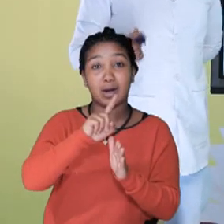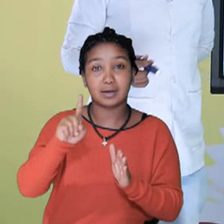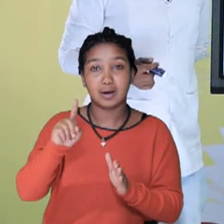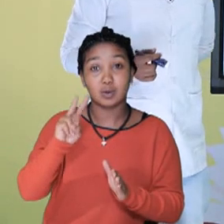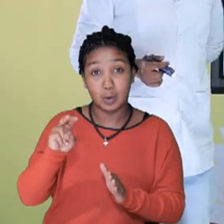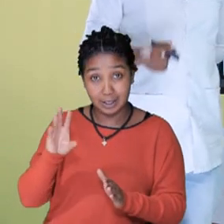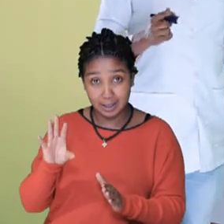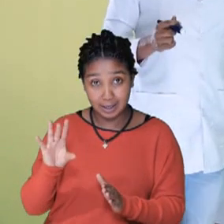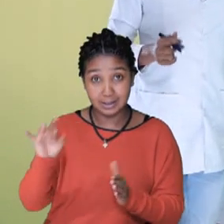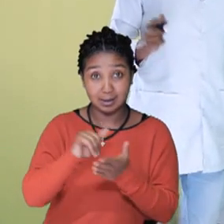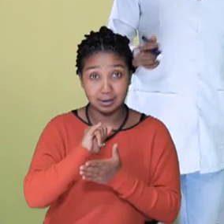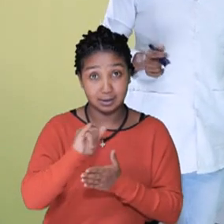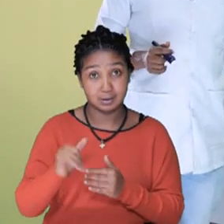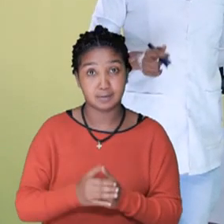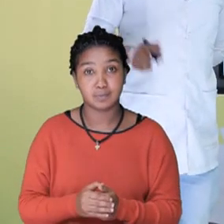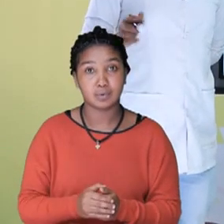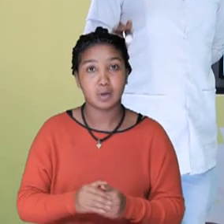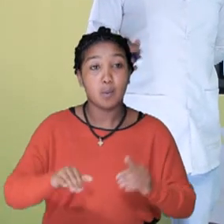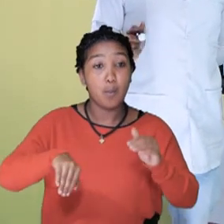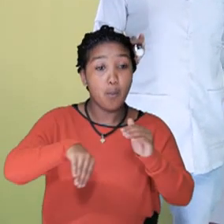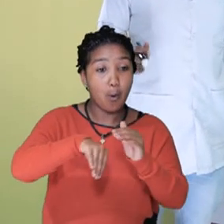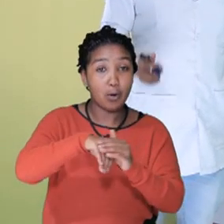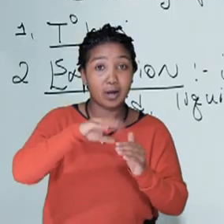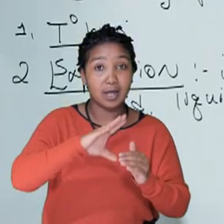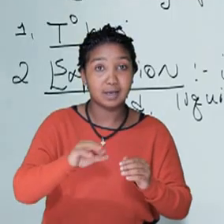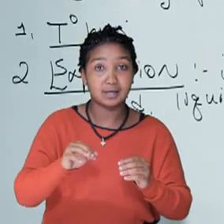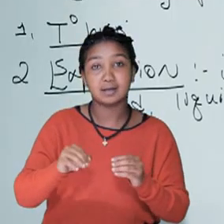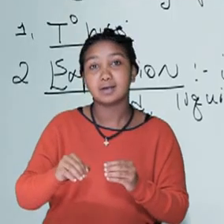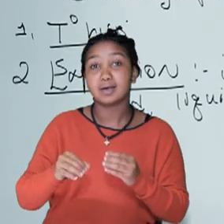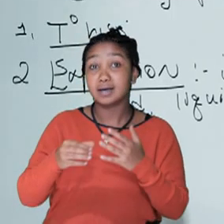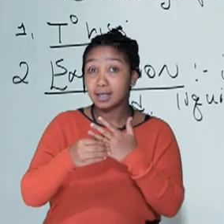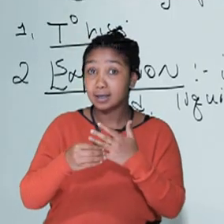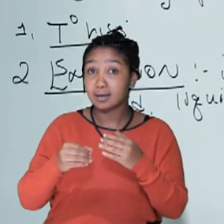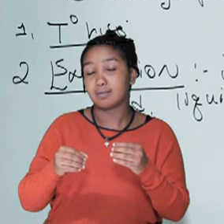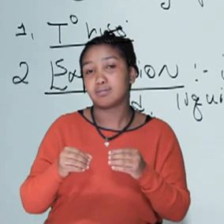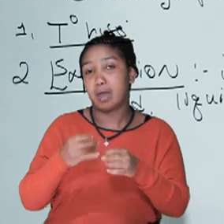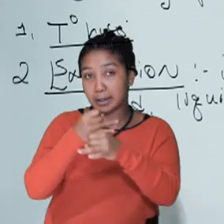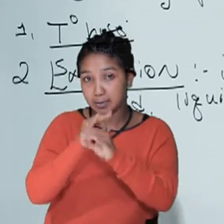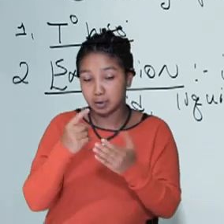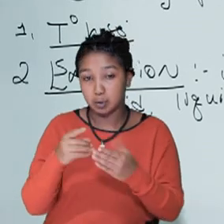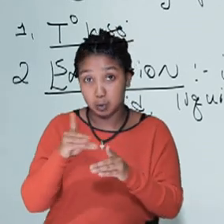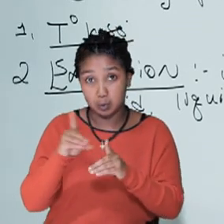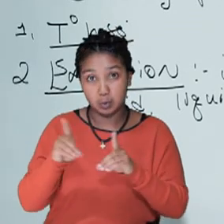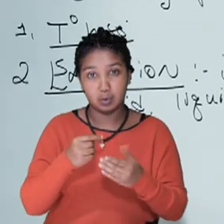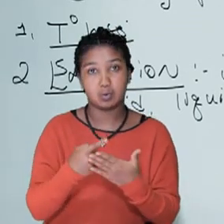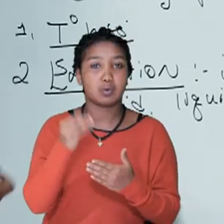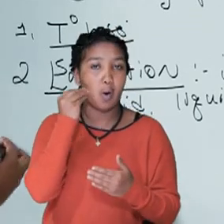128, that is ball and ring experiment. Do this experiment in your